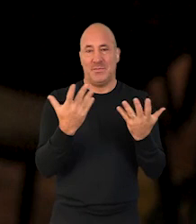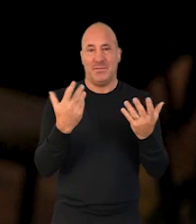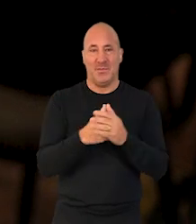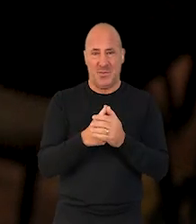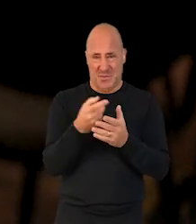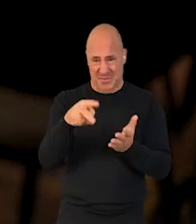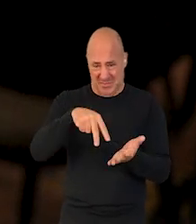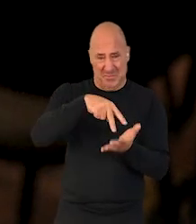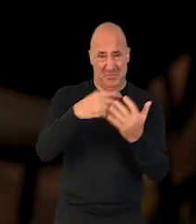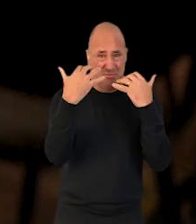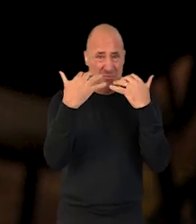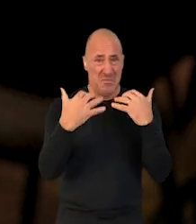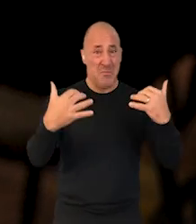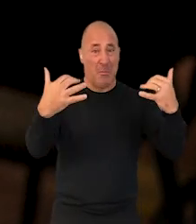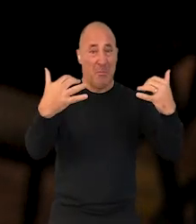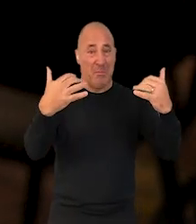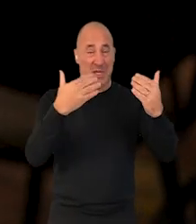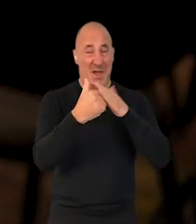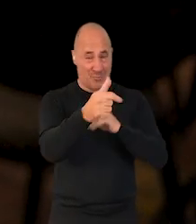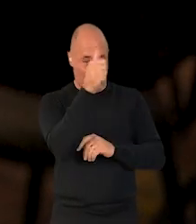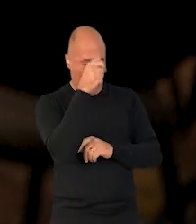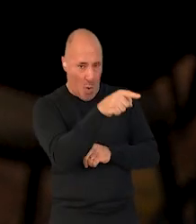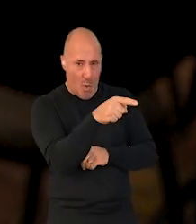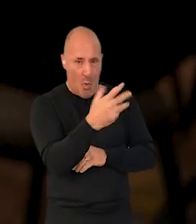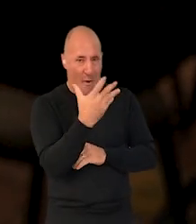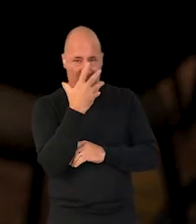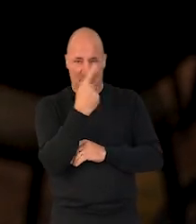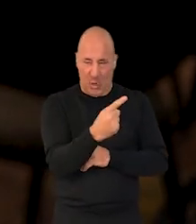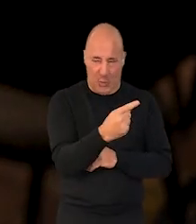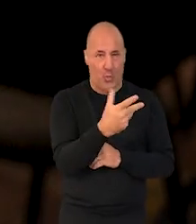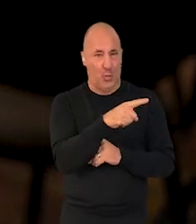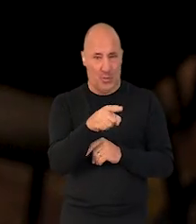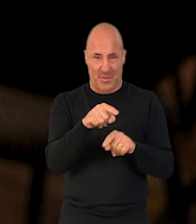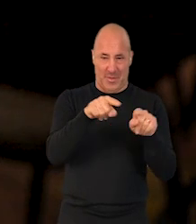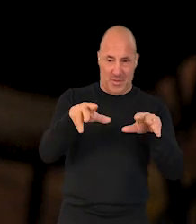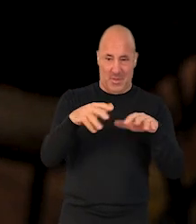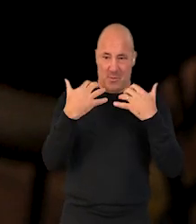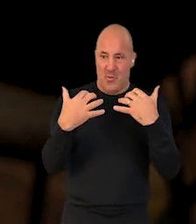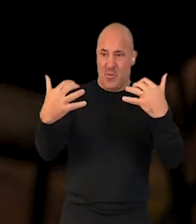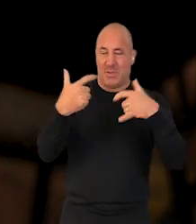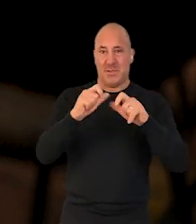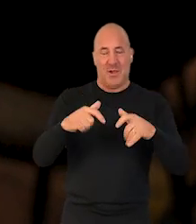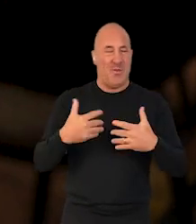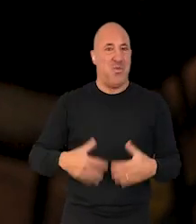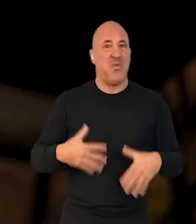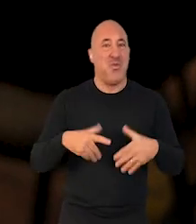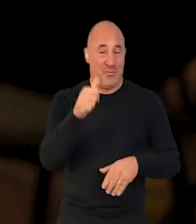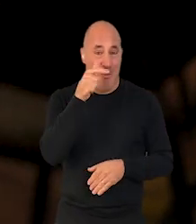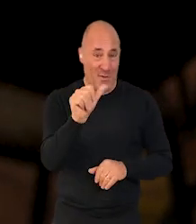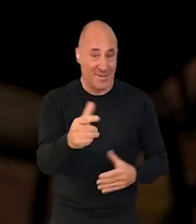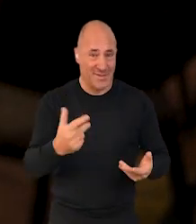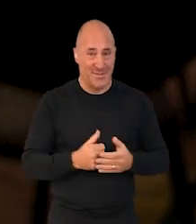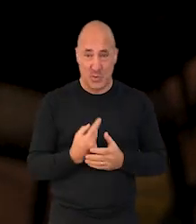agree, you know, for anybody to stand up in front of an audience, whether it be people who know or people who don't know, it's quite a massive thing.